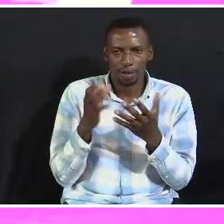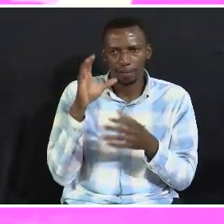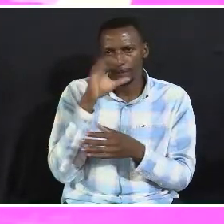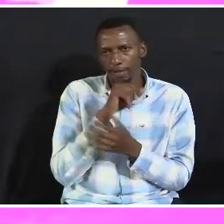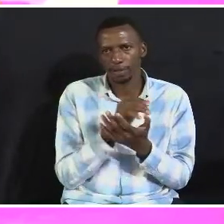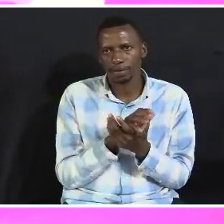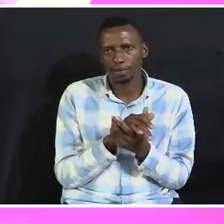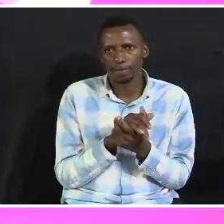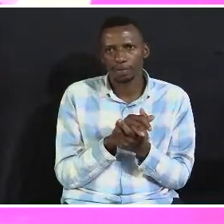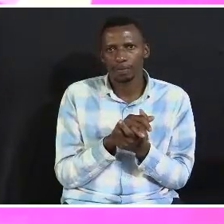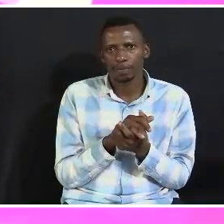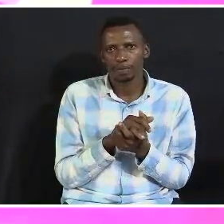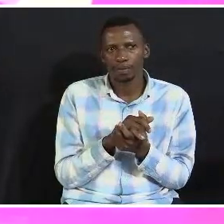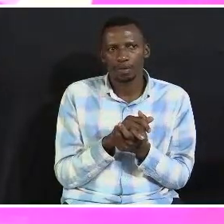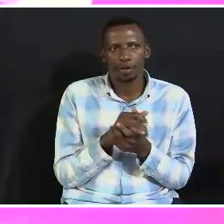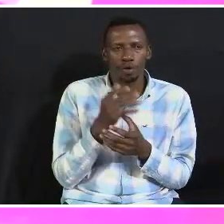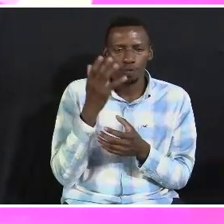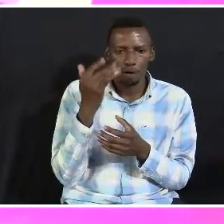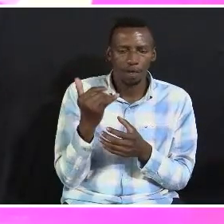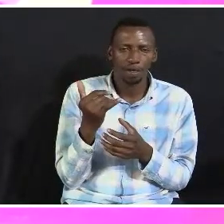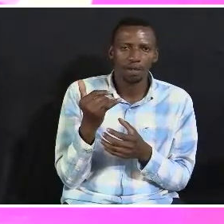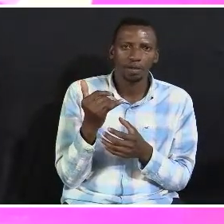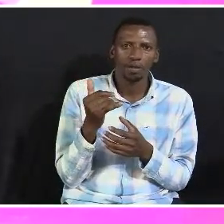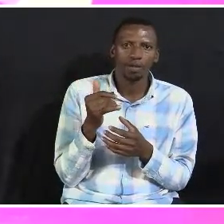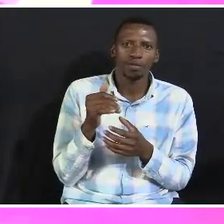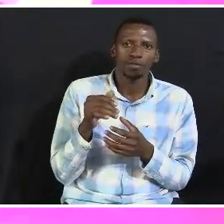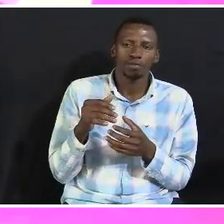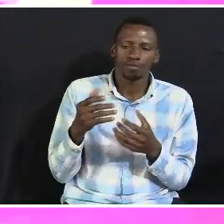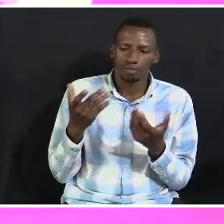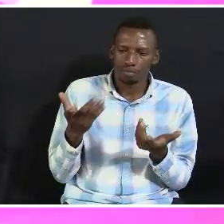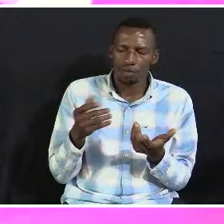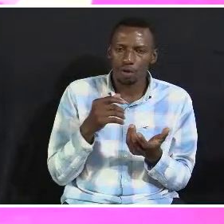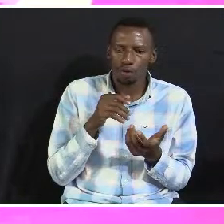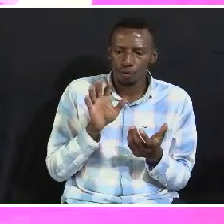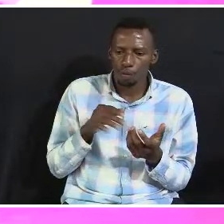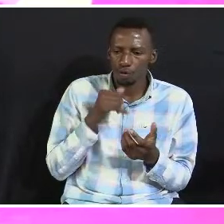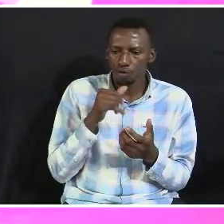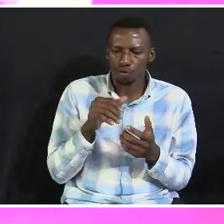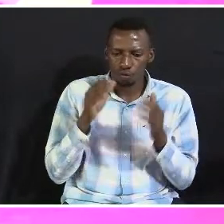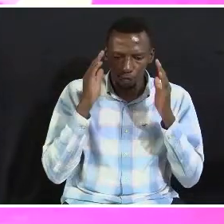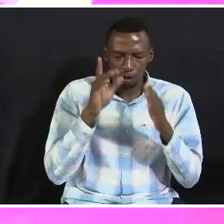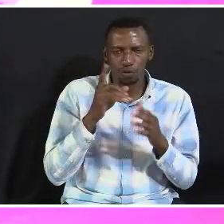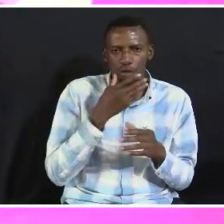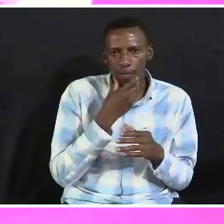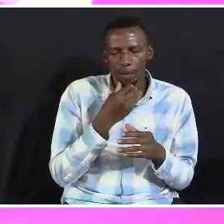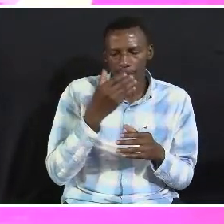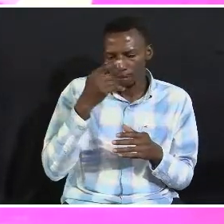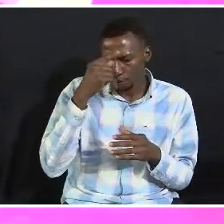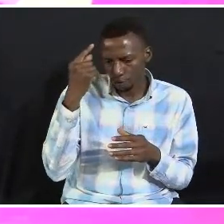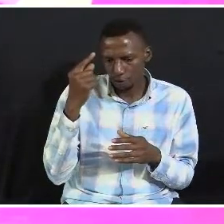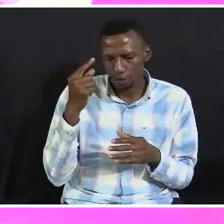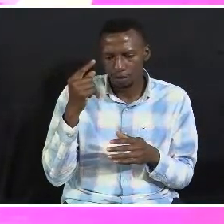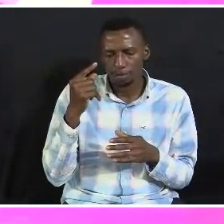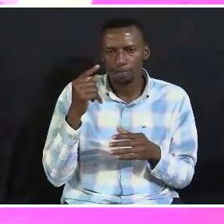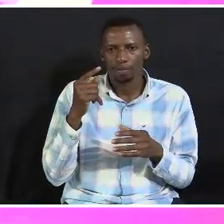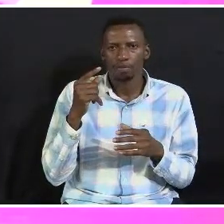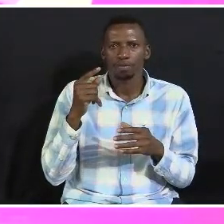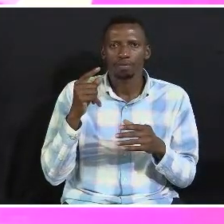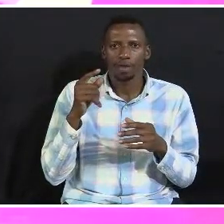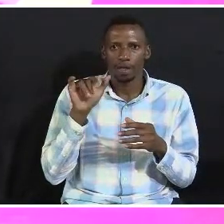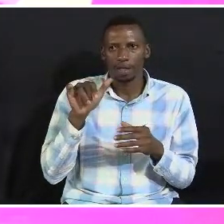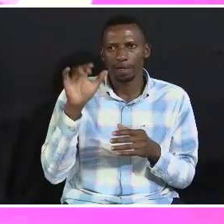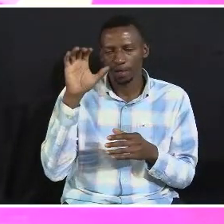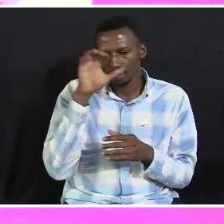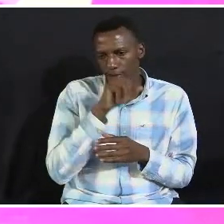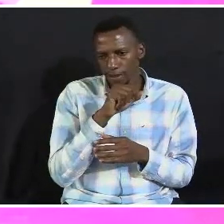murders committed on every hand? It's because the Lamb of God who takes away the sin of the world is missing. Why are men possessed